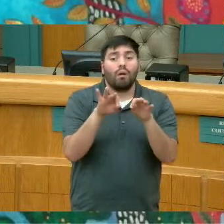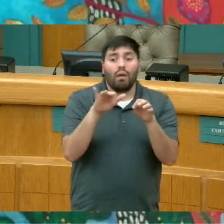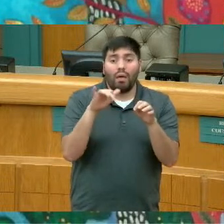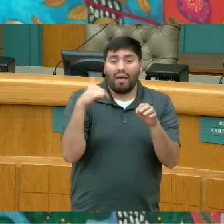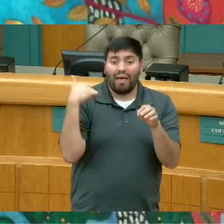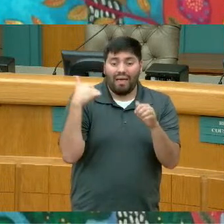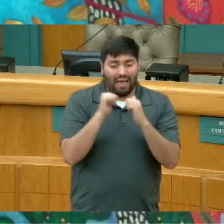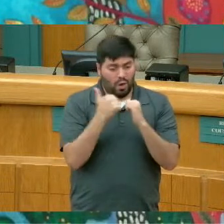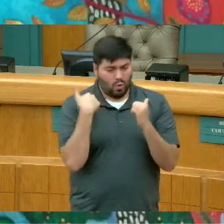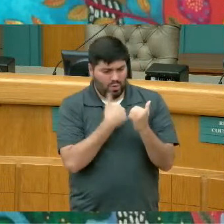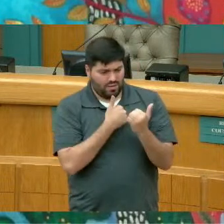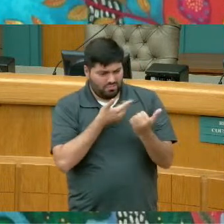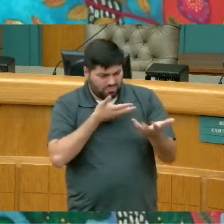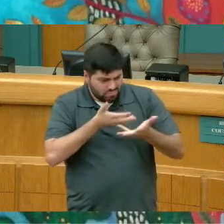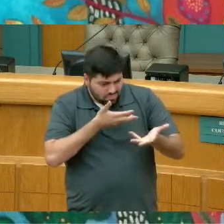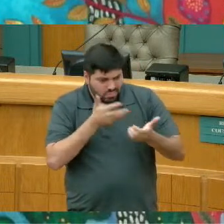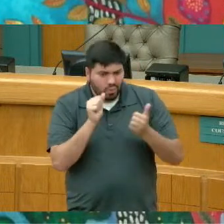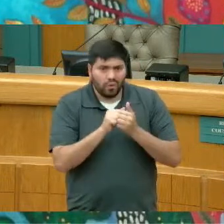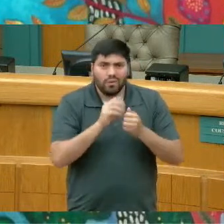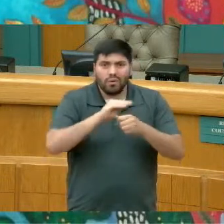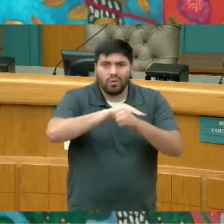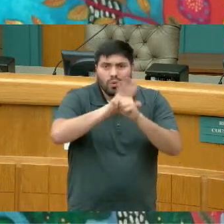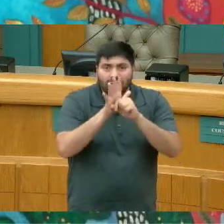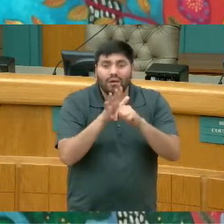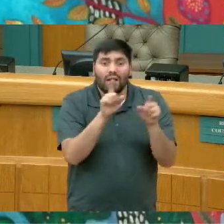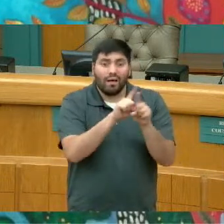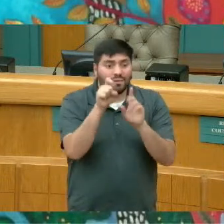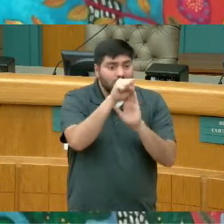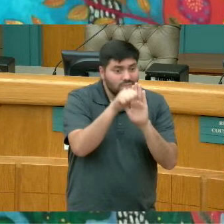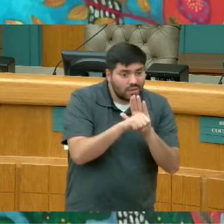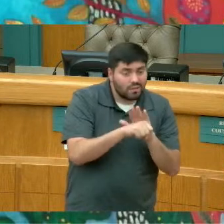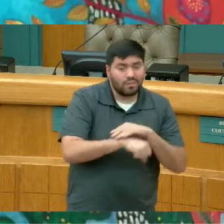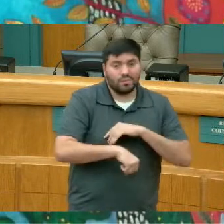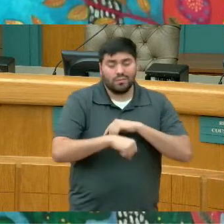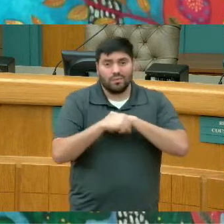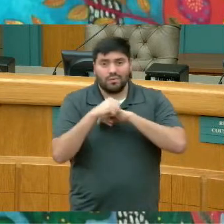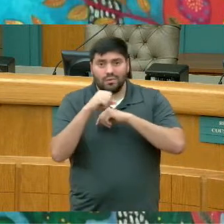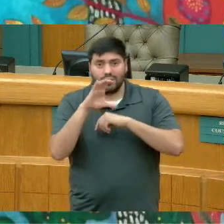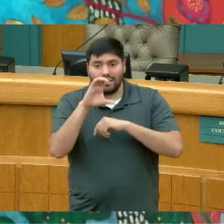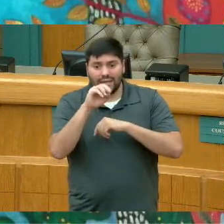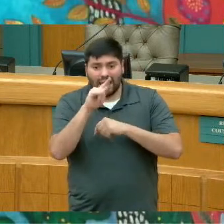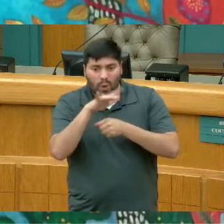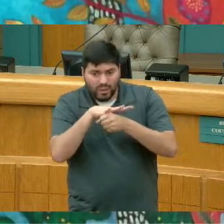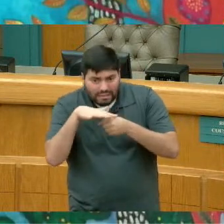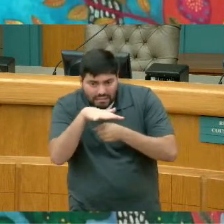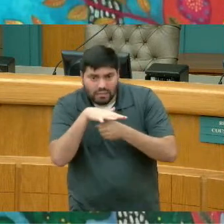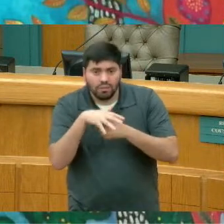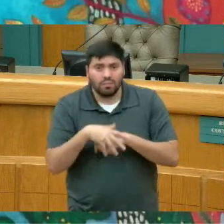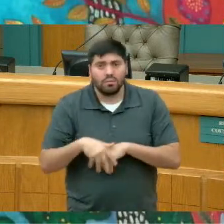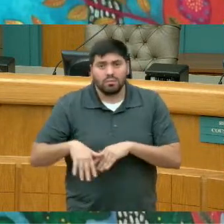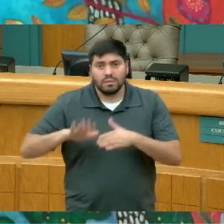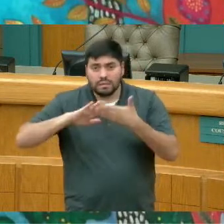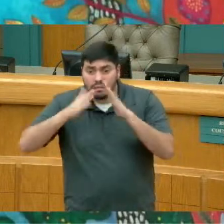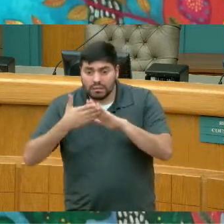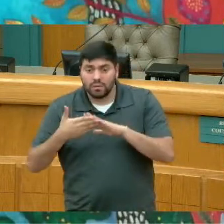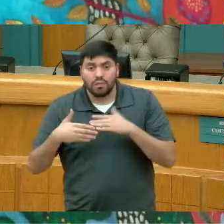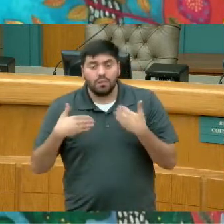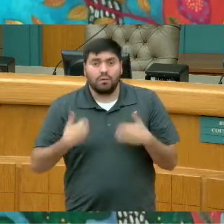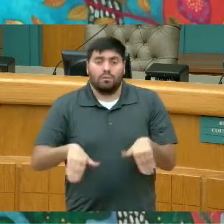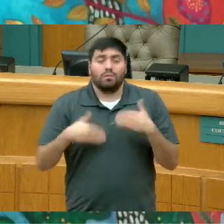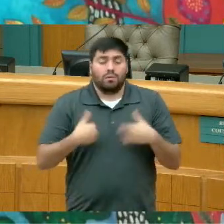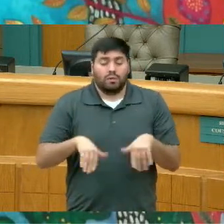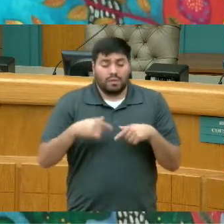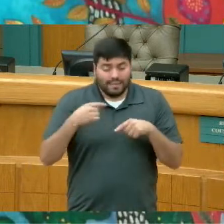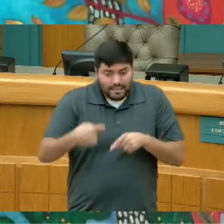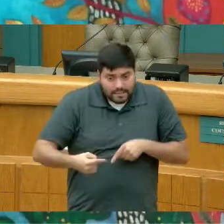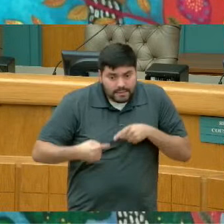how we deal with coronavirus as a state and as a county and as a city. And clearly the battling the